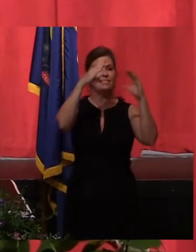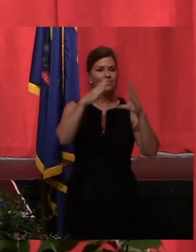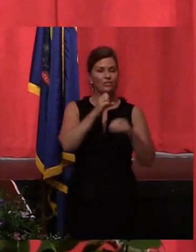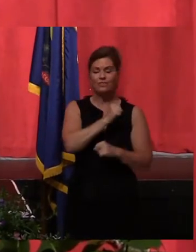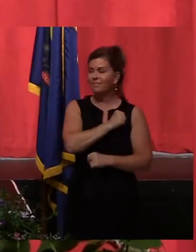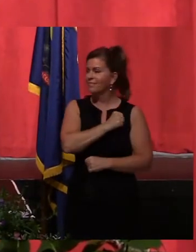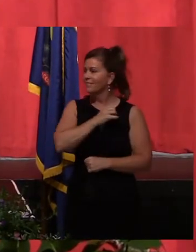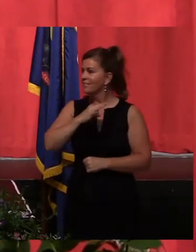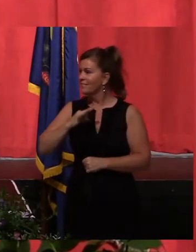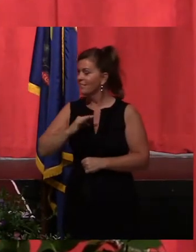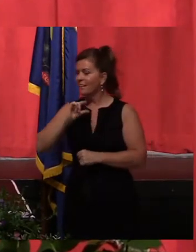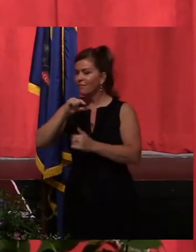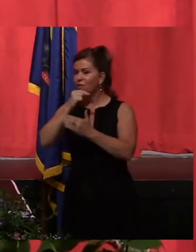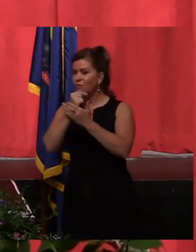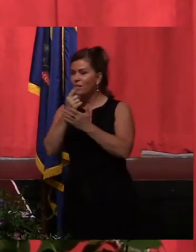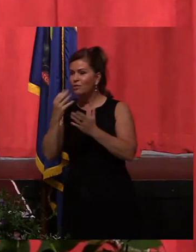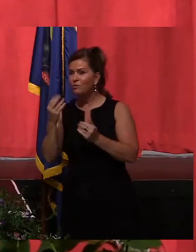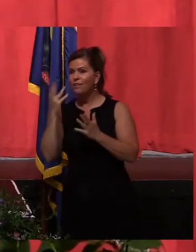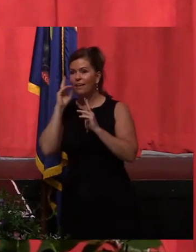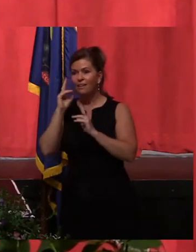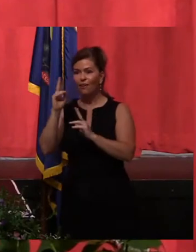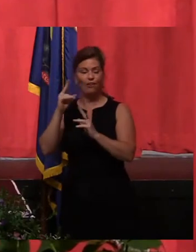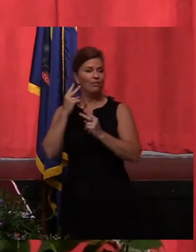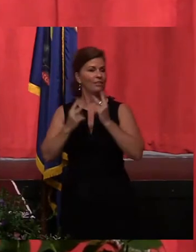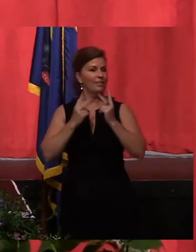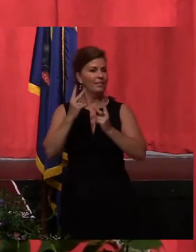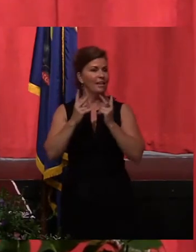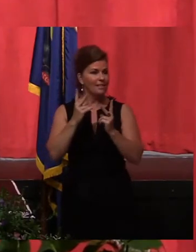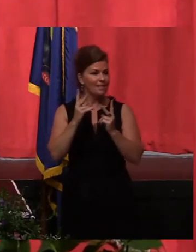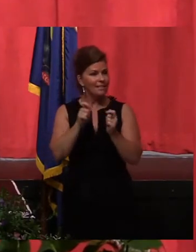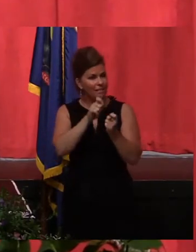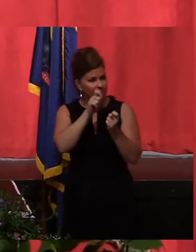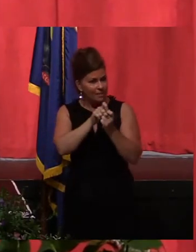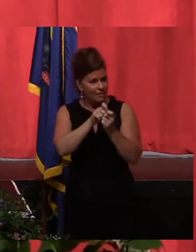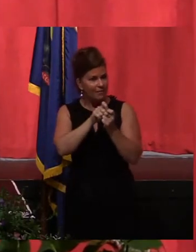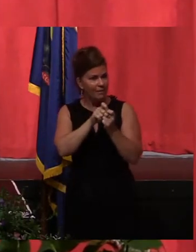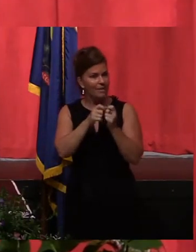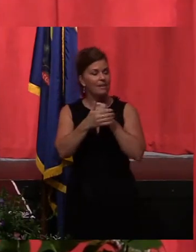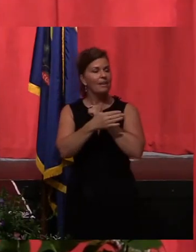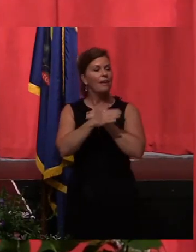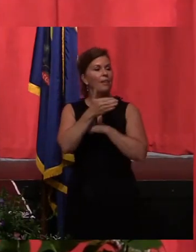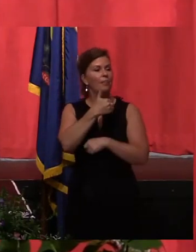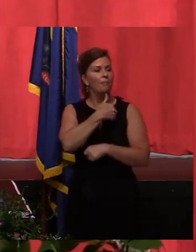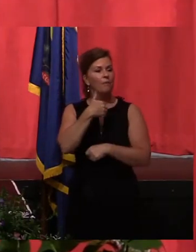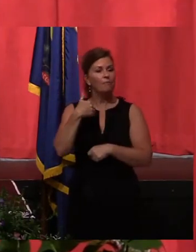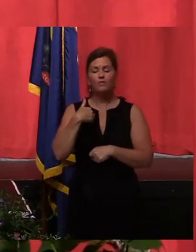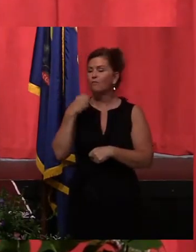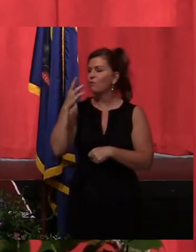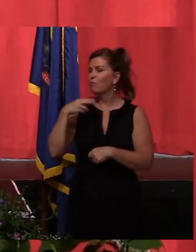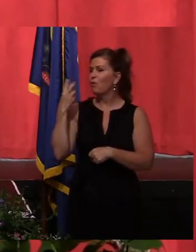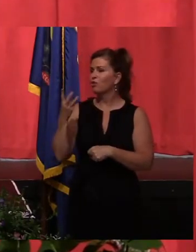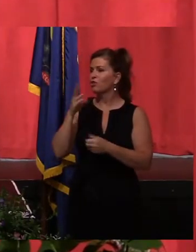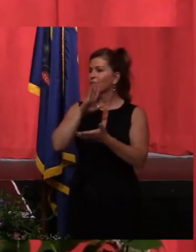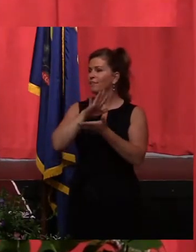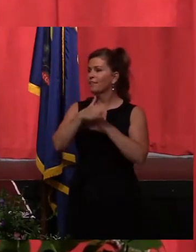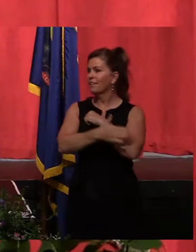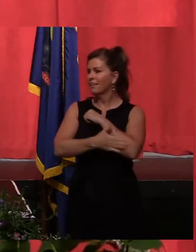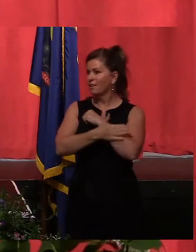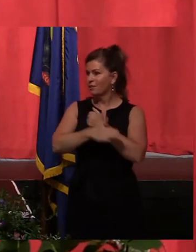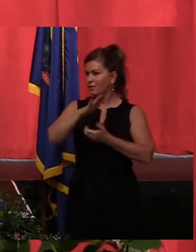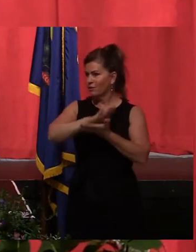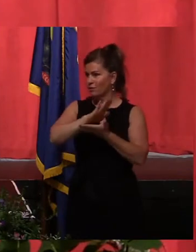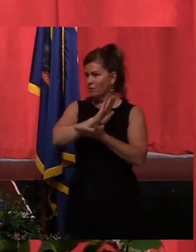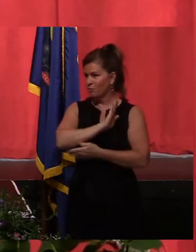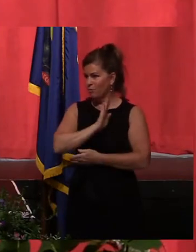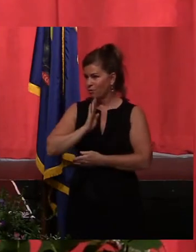staff, graduates, and honored guests, and in particular, the members of the Washington Central School Board.